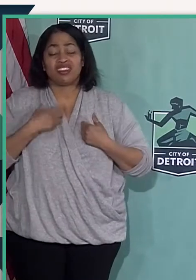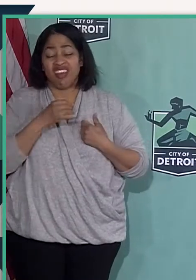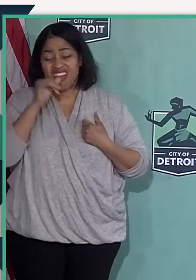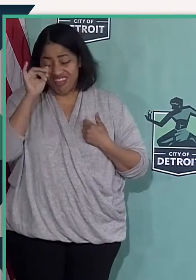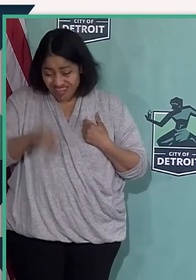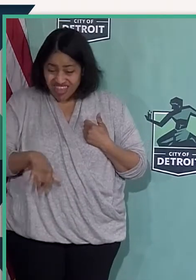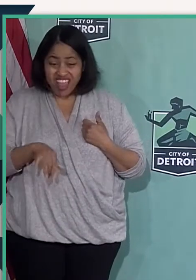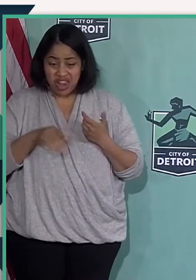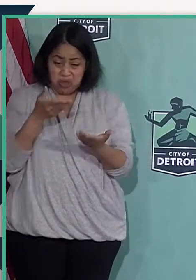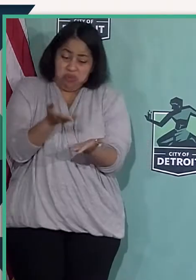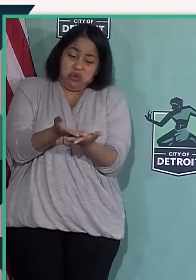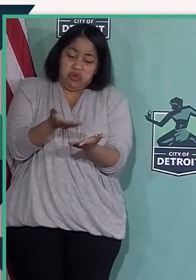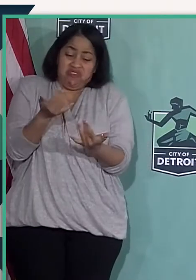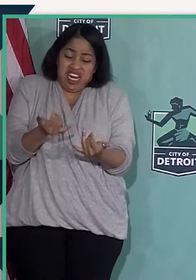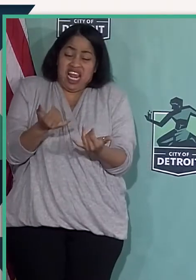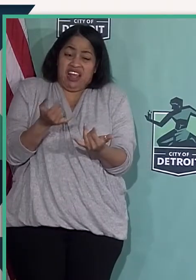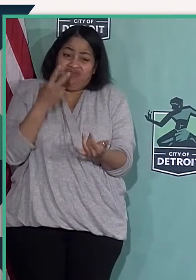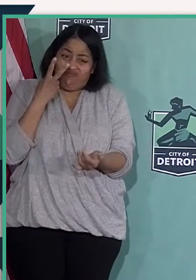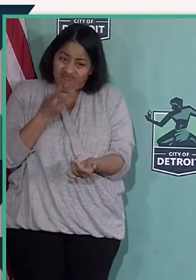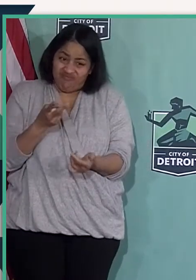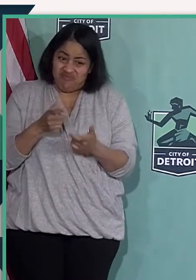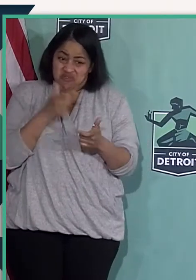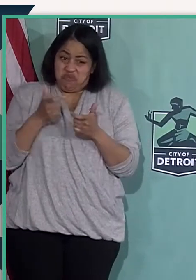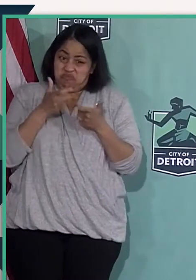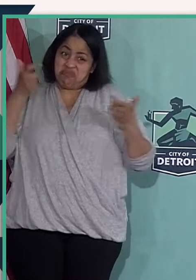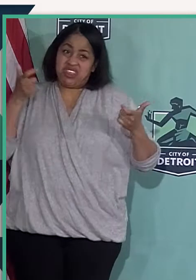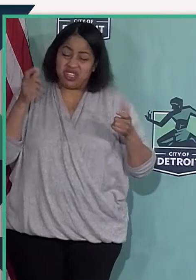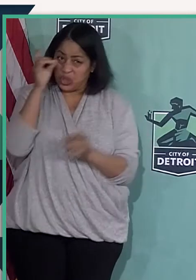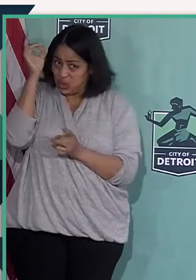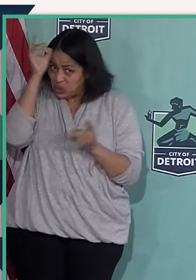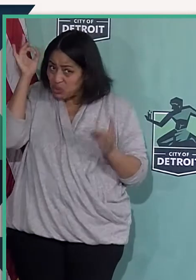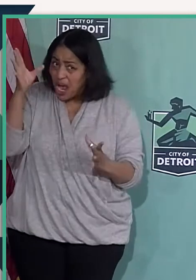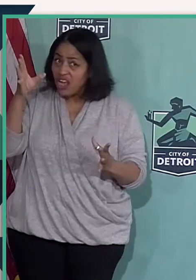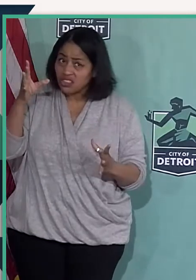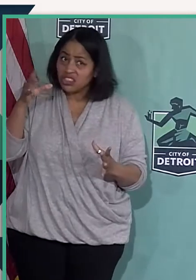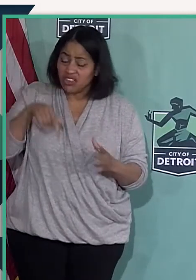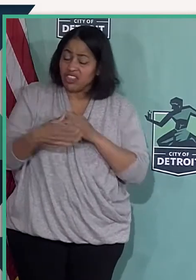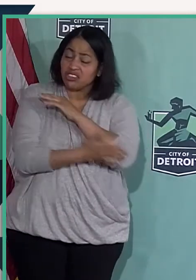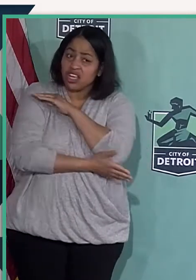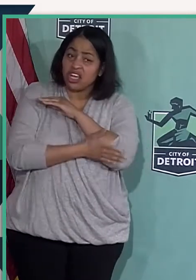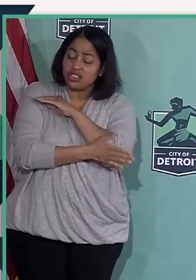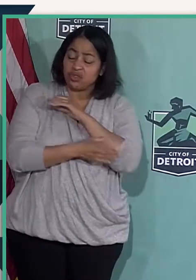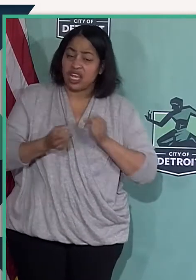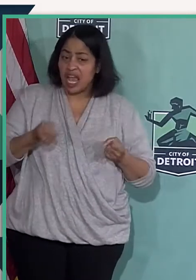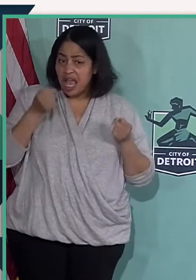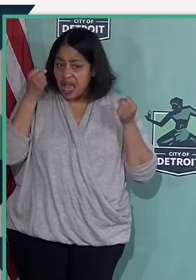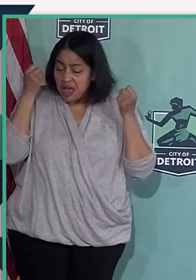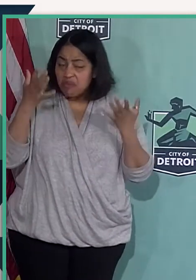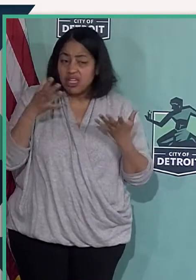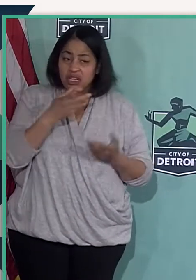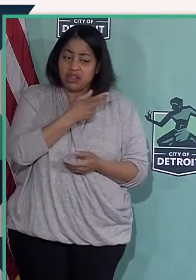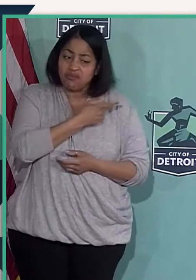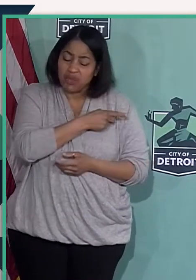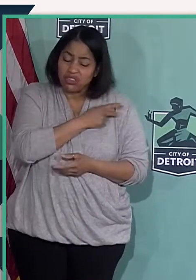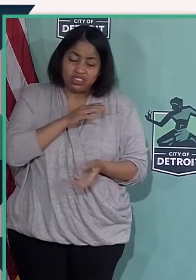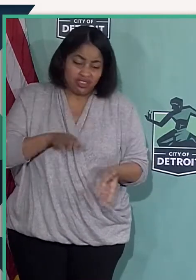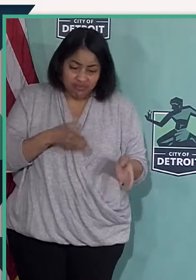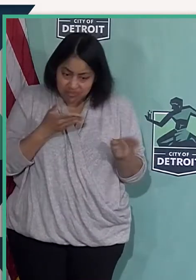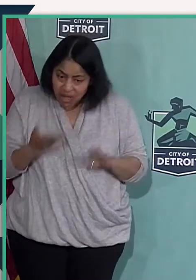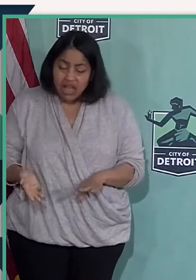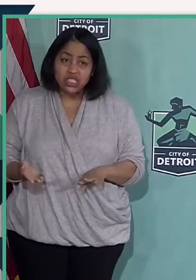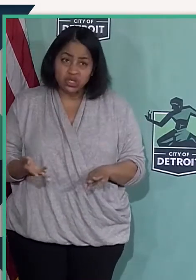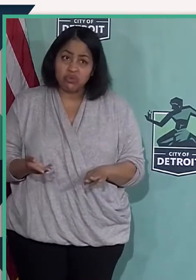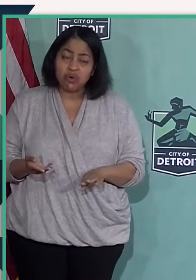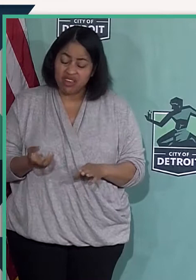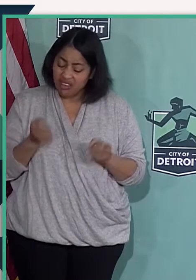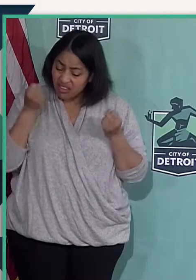in this country, is the way patients in nursing homes have died. And we've talked about it many times that a significant